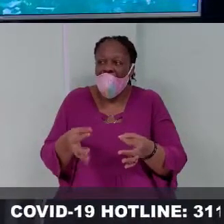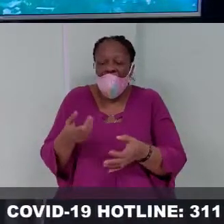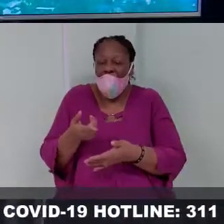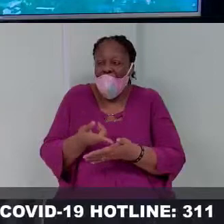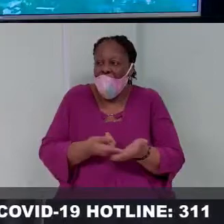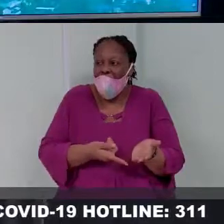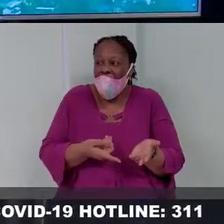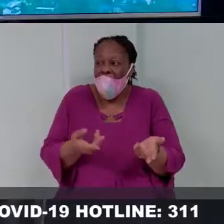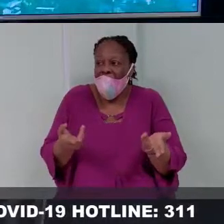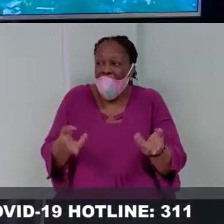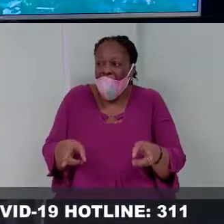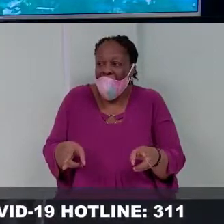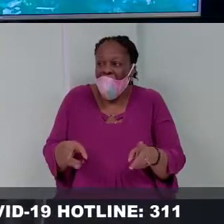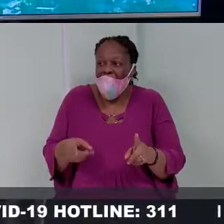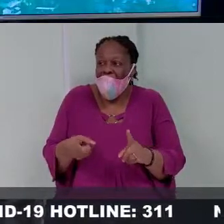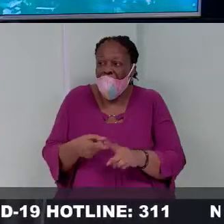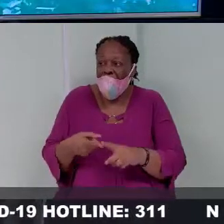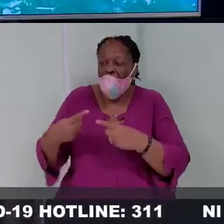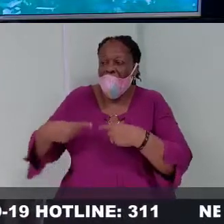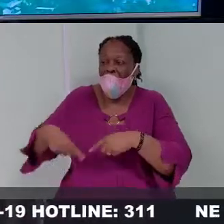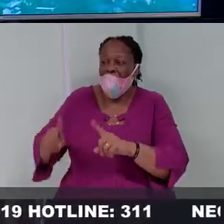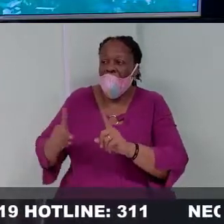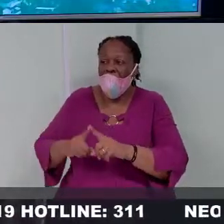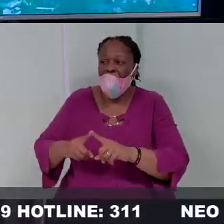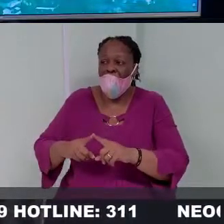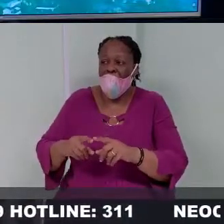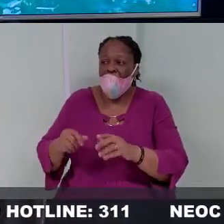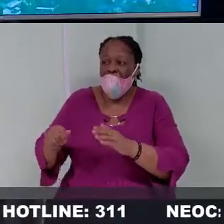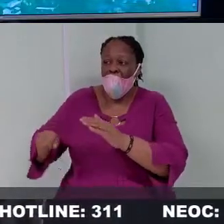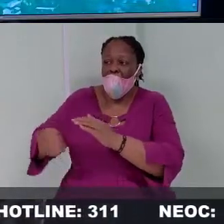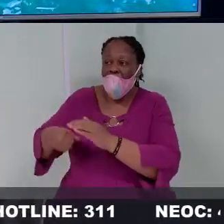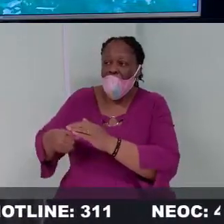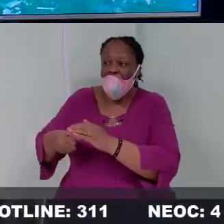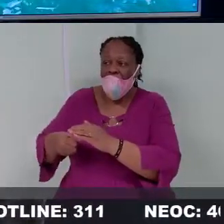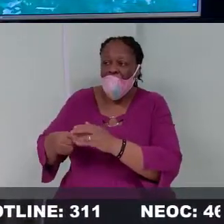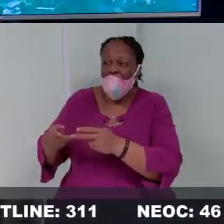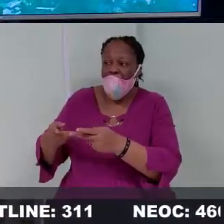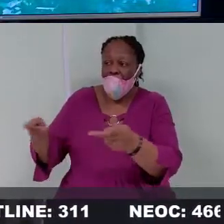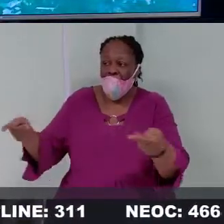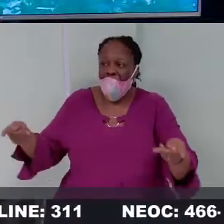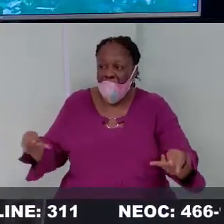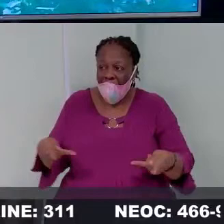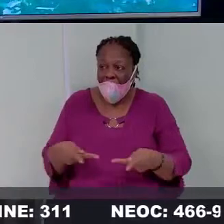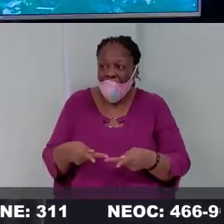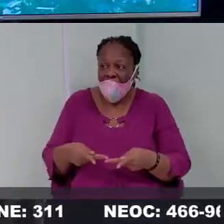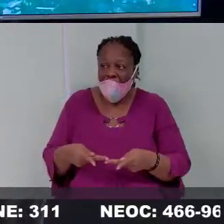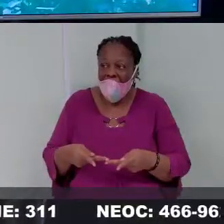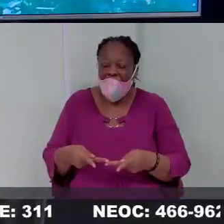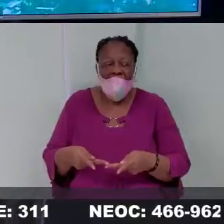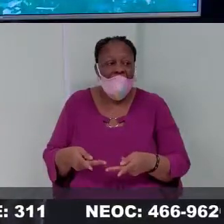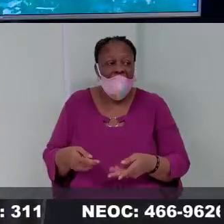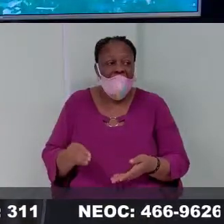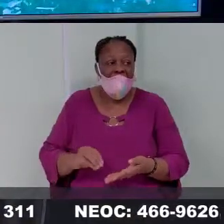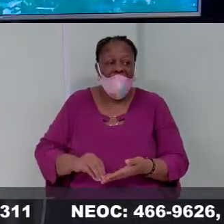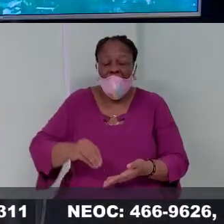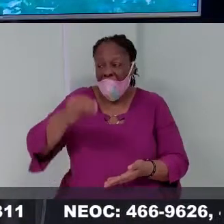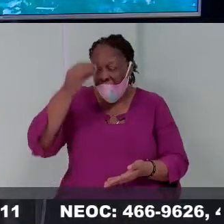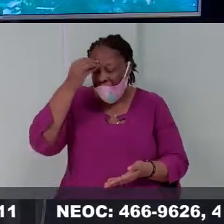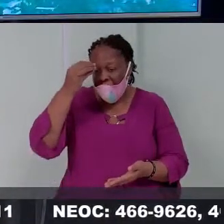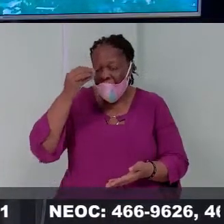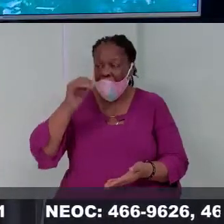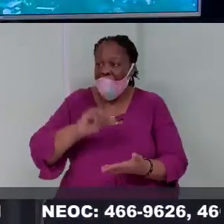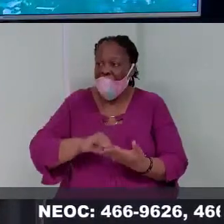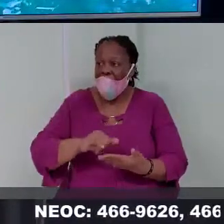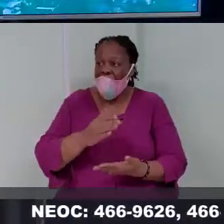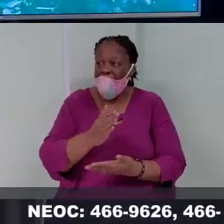is expected at the quarantine sites for all inbound passengers, as we are learning that some persons who are in